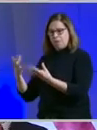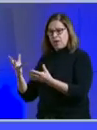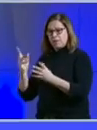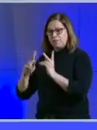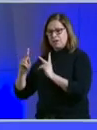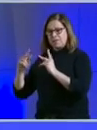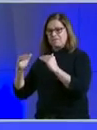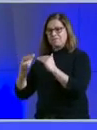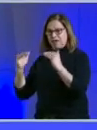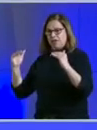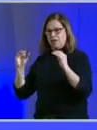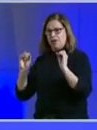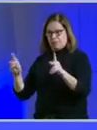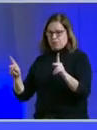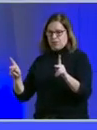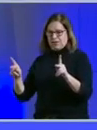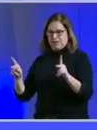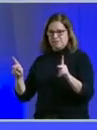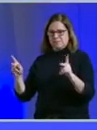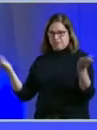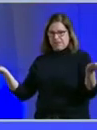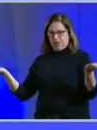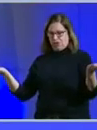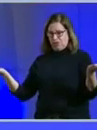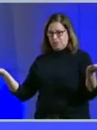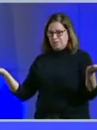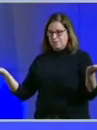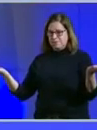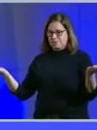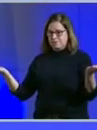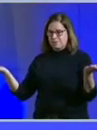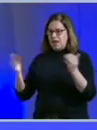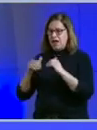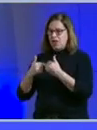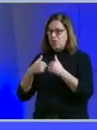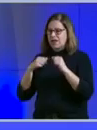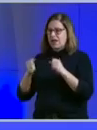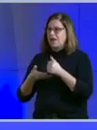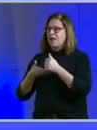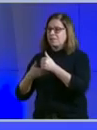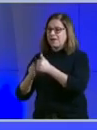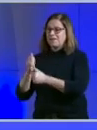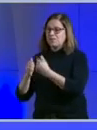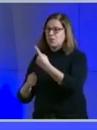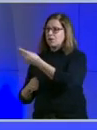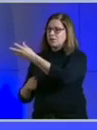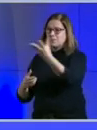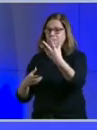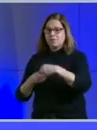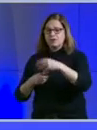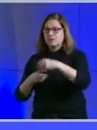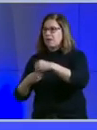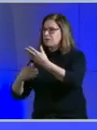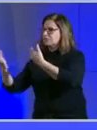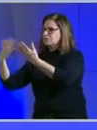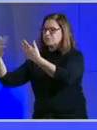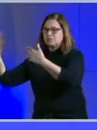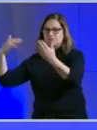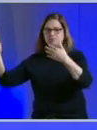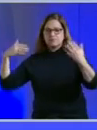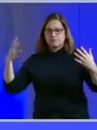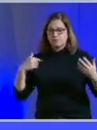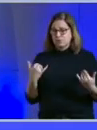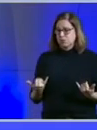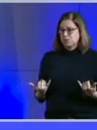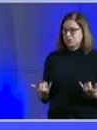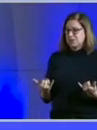shot and really understanding how we can help everyone participate in the boom times that we're seeing. So from the investments you've seen